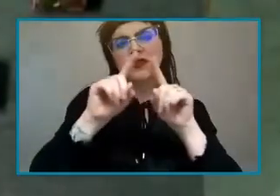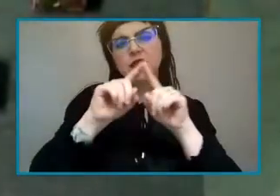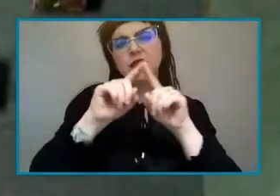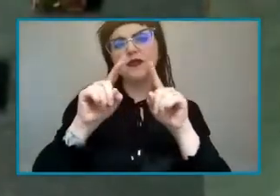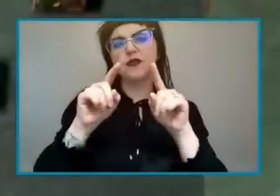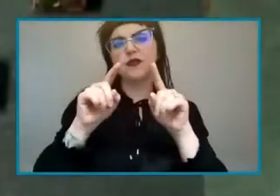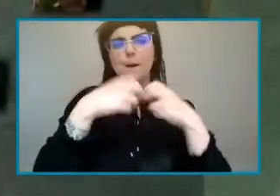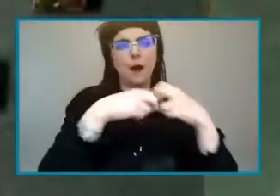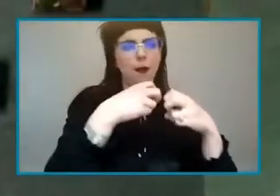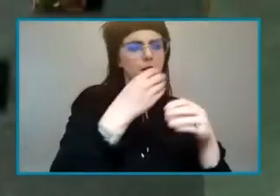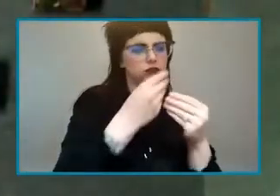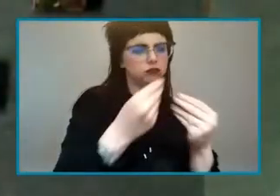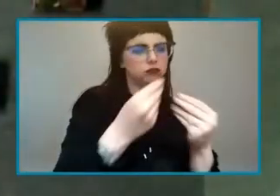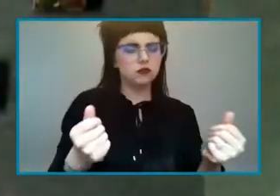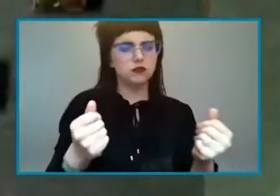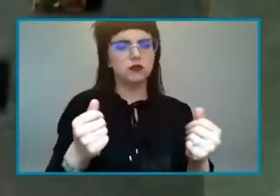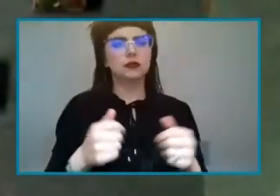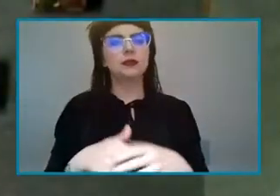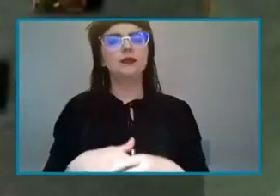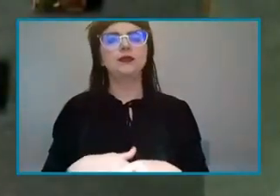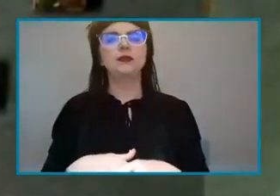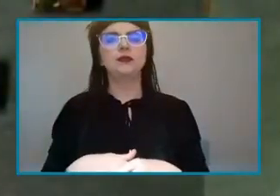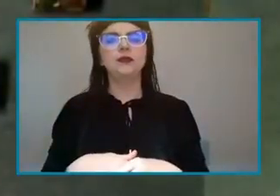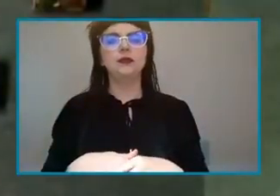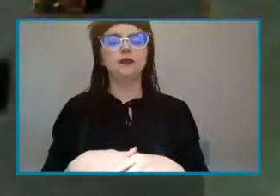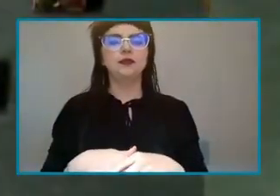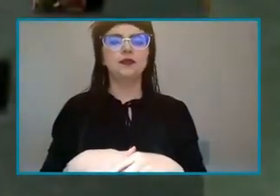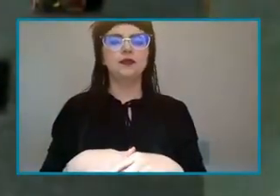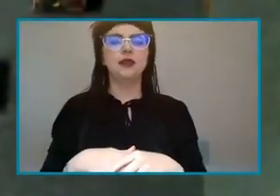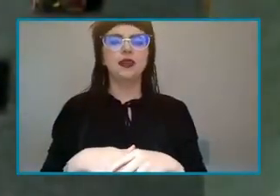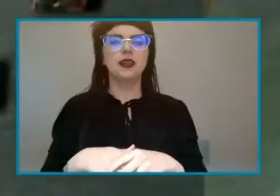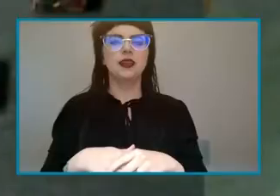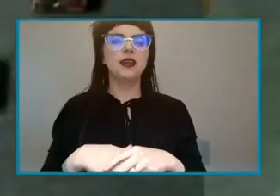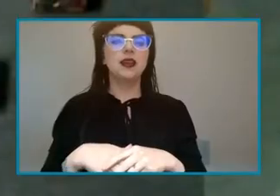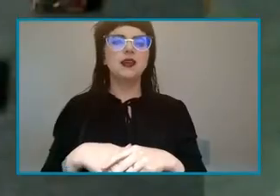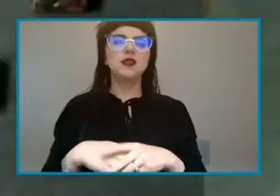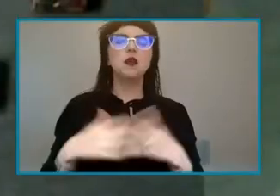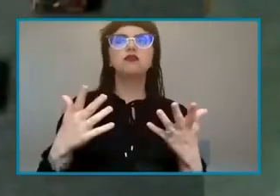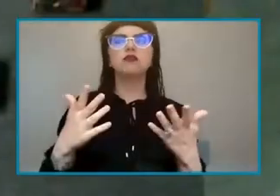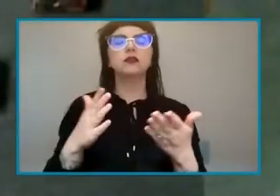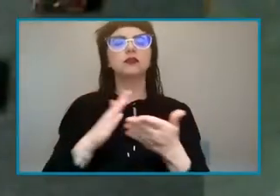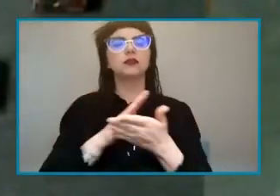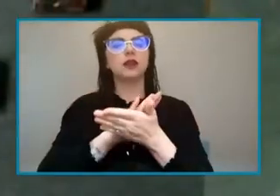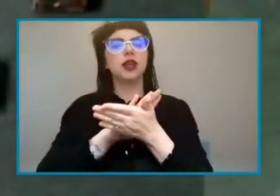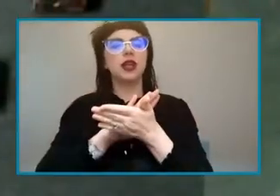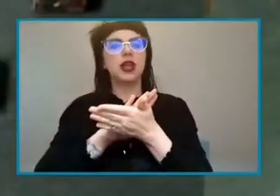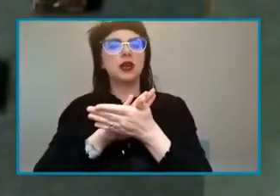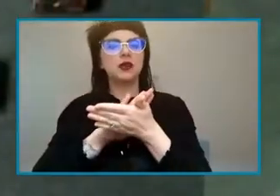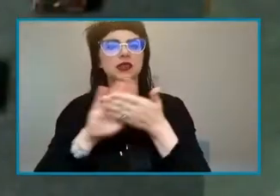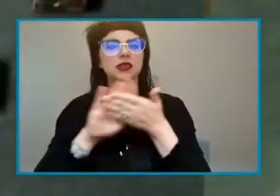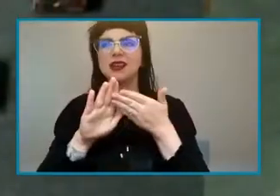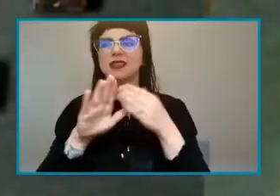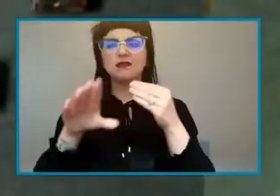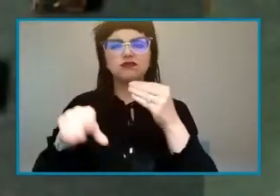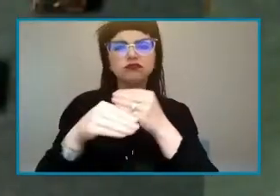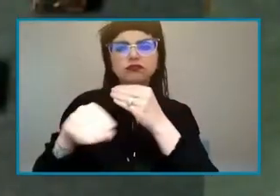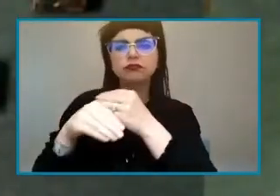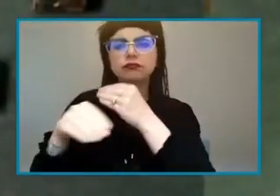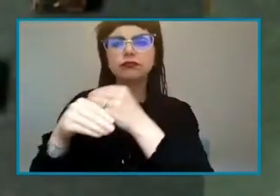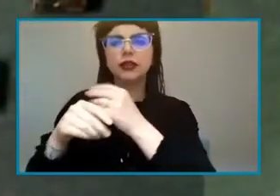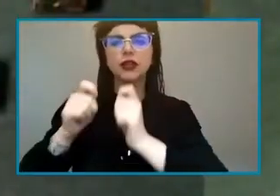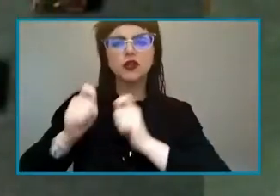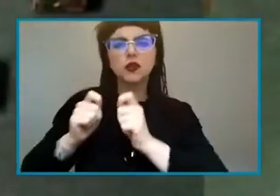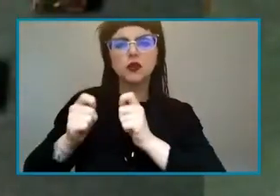put into the different plans and processes and charts and everything. And yeah, so there was absolutely